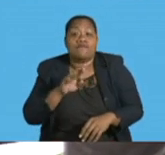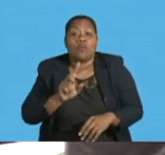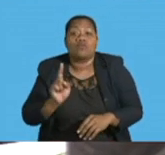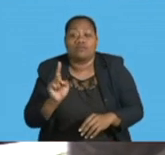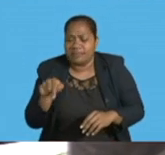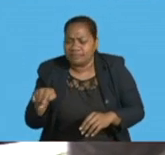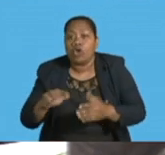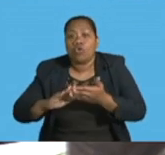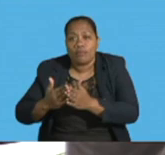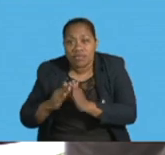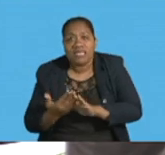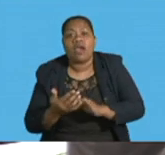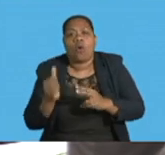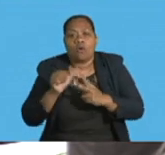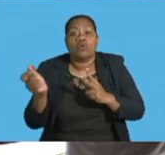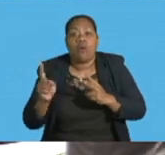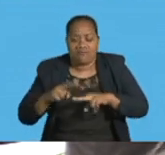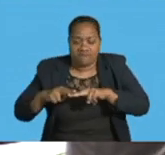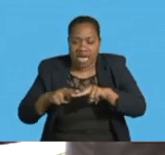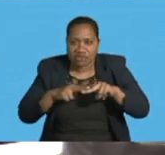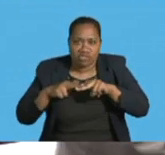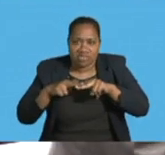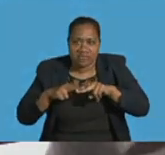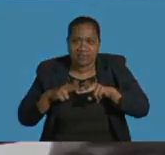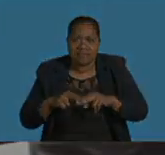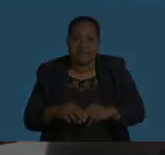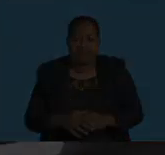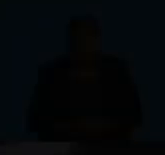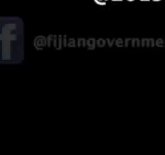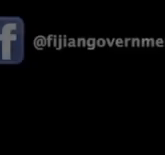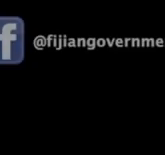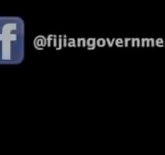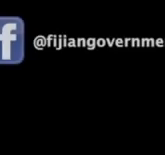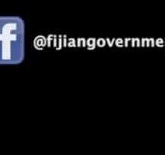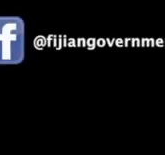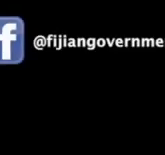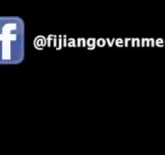and to Fiji as a whole. Thank you.